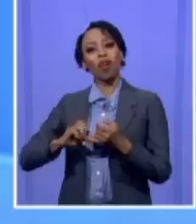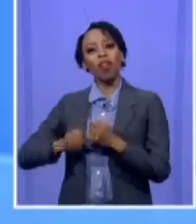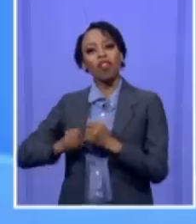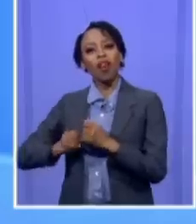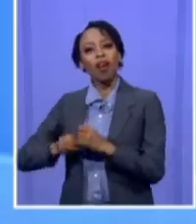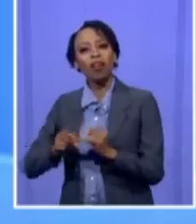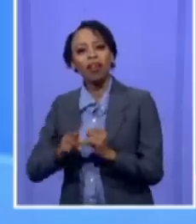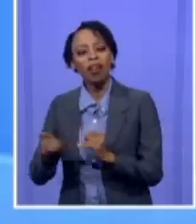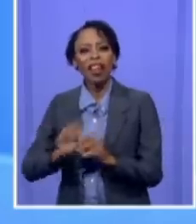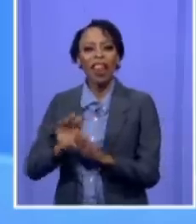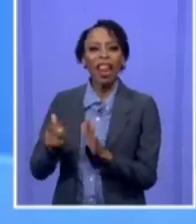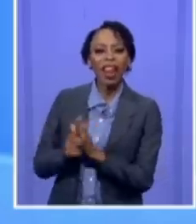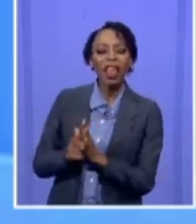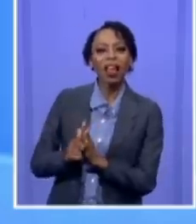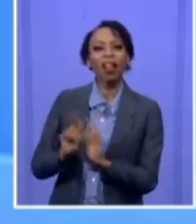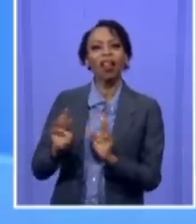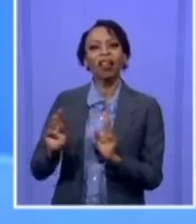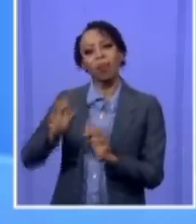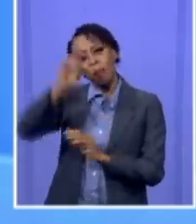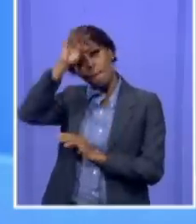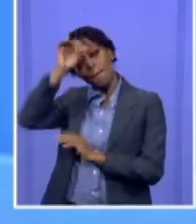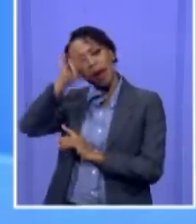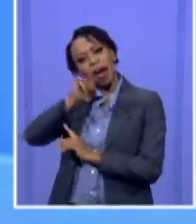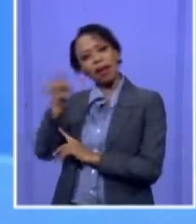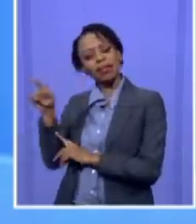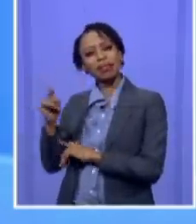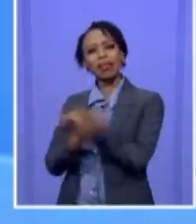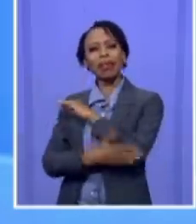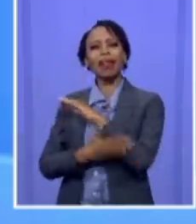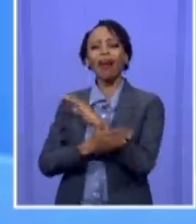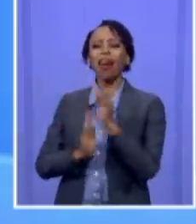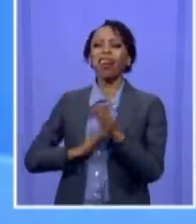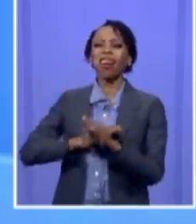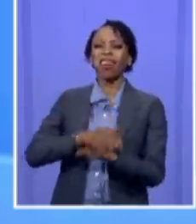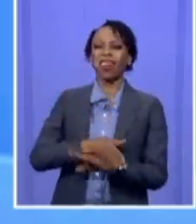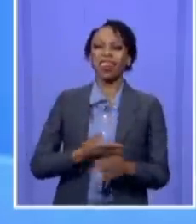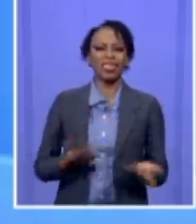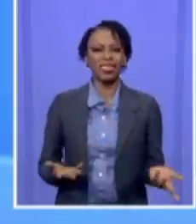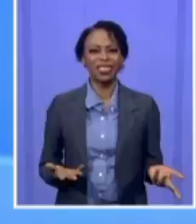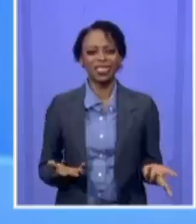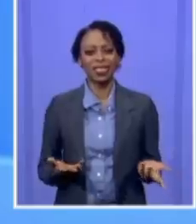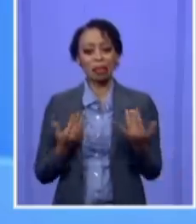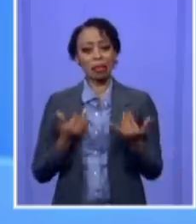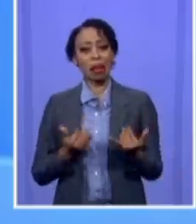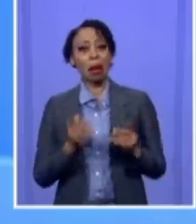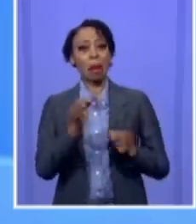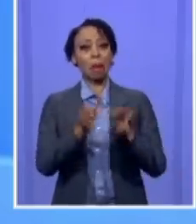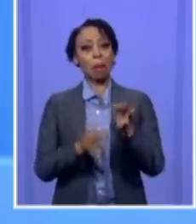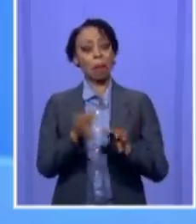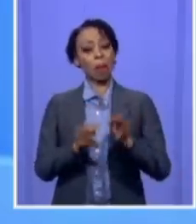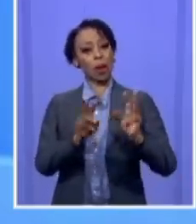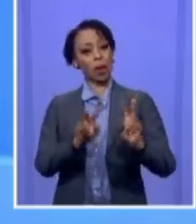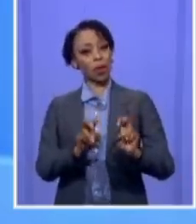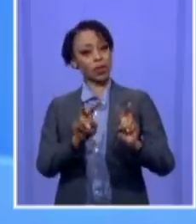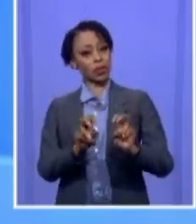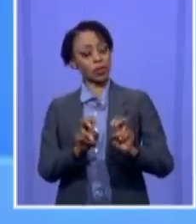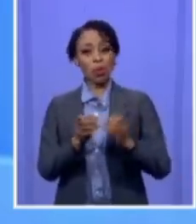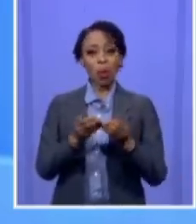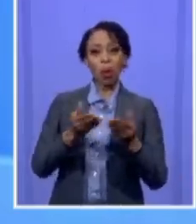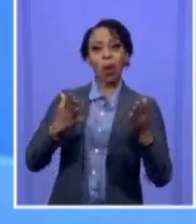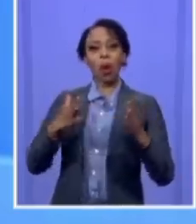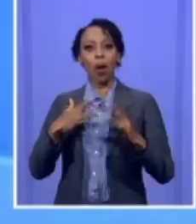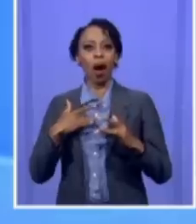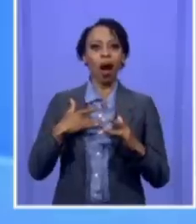illegal people in the country is something that has been happening for a very long time. Now it has become a political issue, and everyone wants